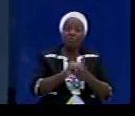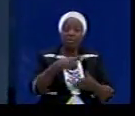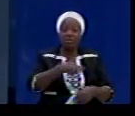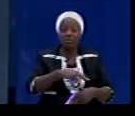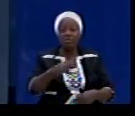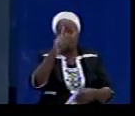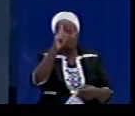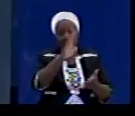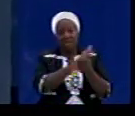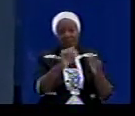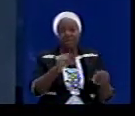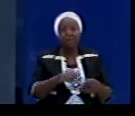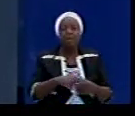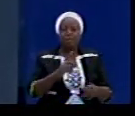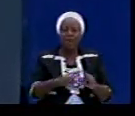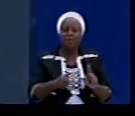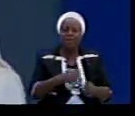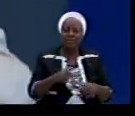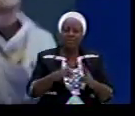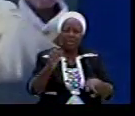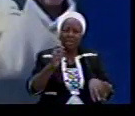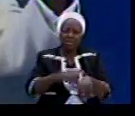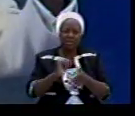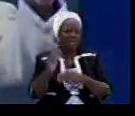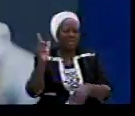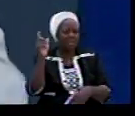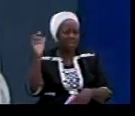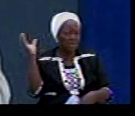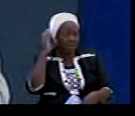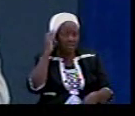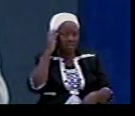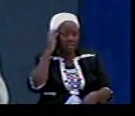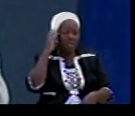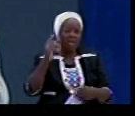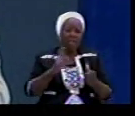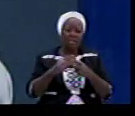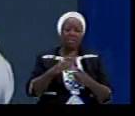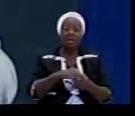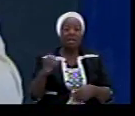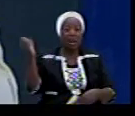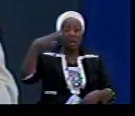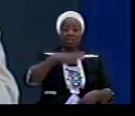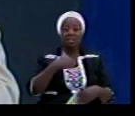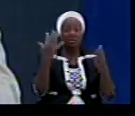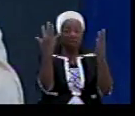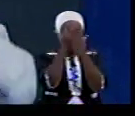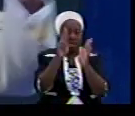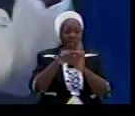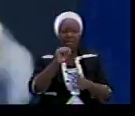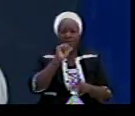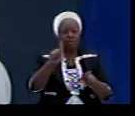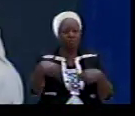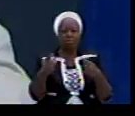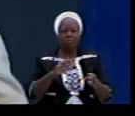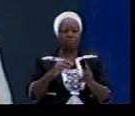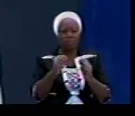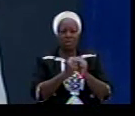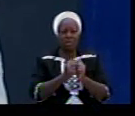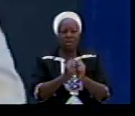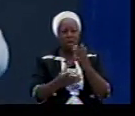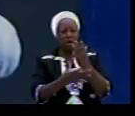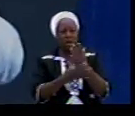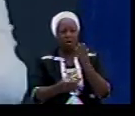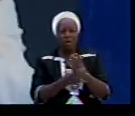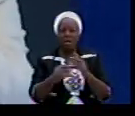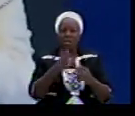they listened, they said light and darkness will not go together. They said oil and water will not